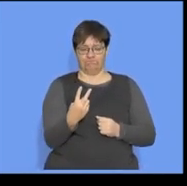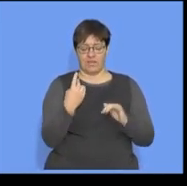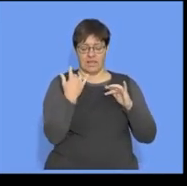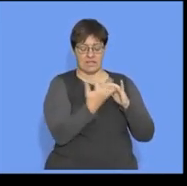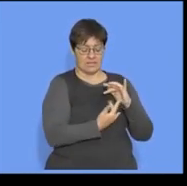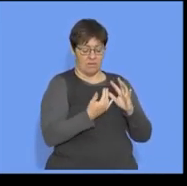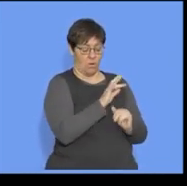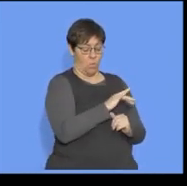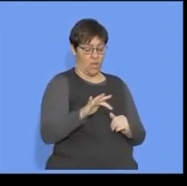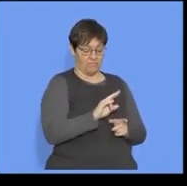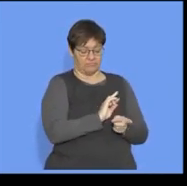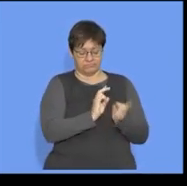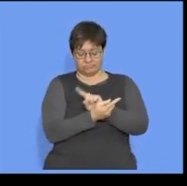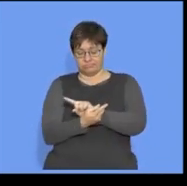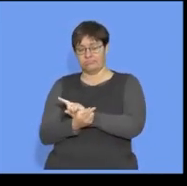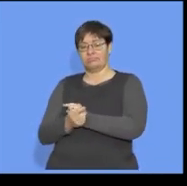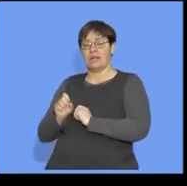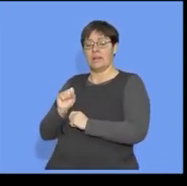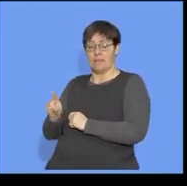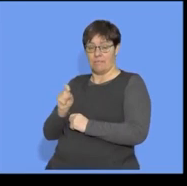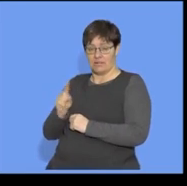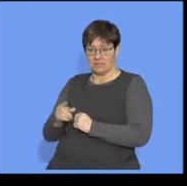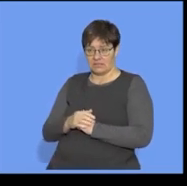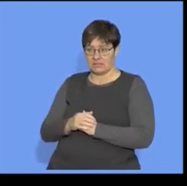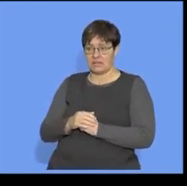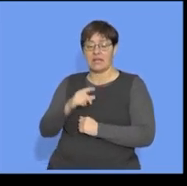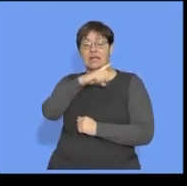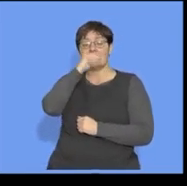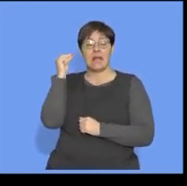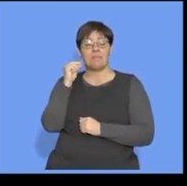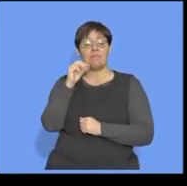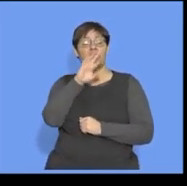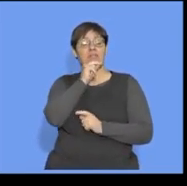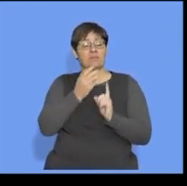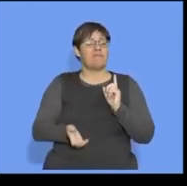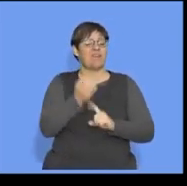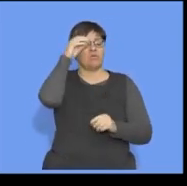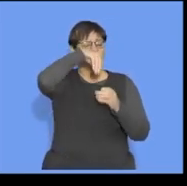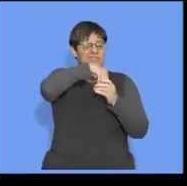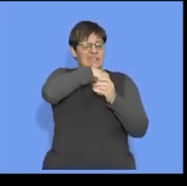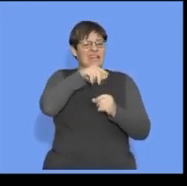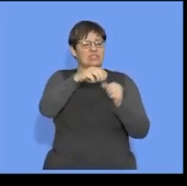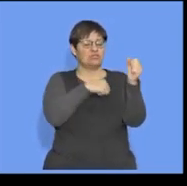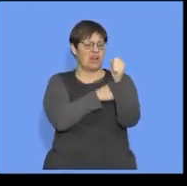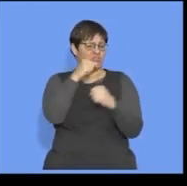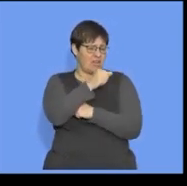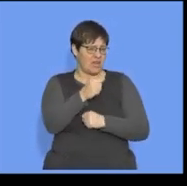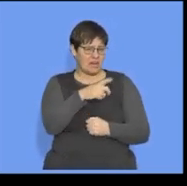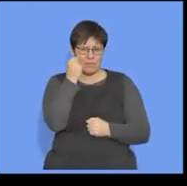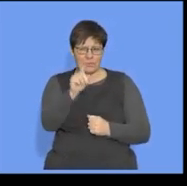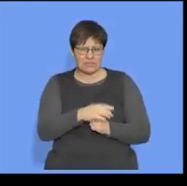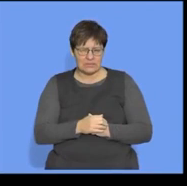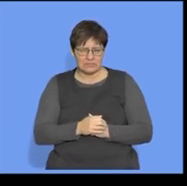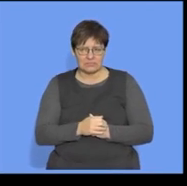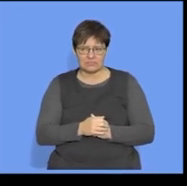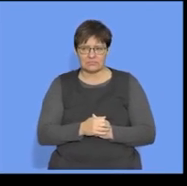the stimuli to an impulse. Name the receptor found in that